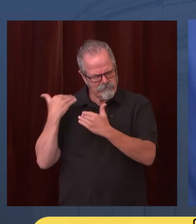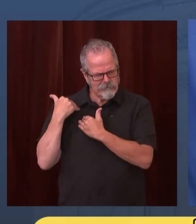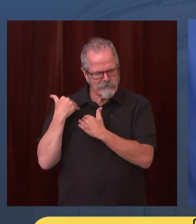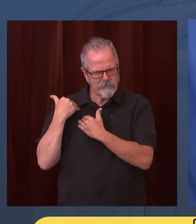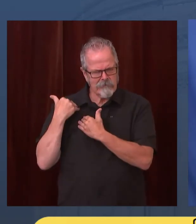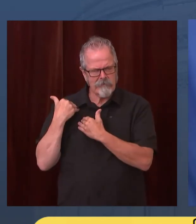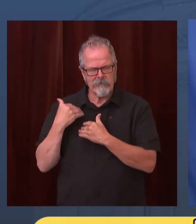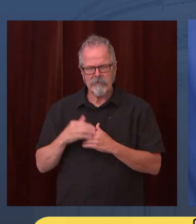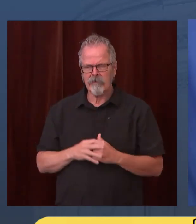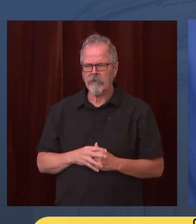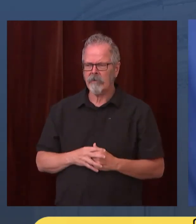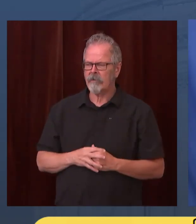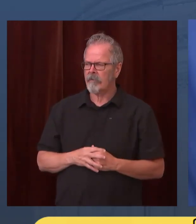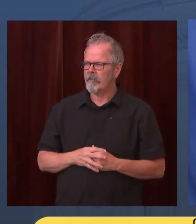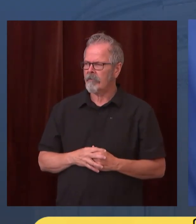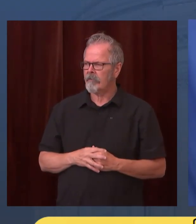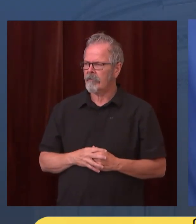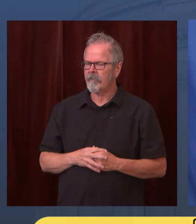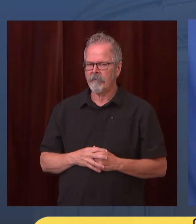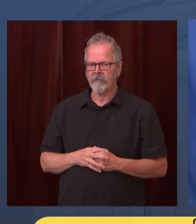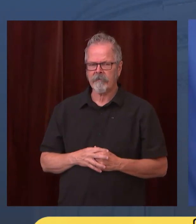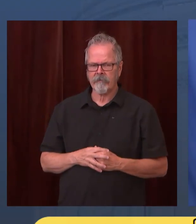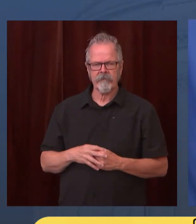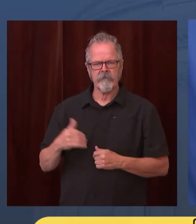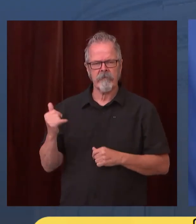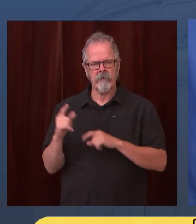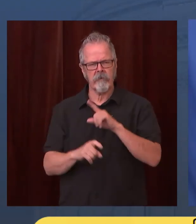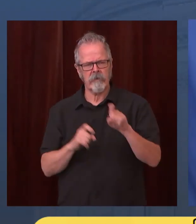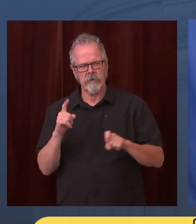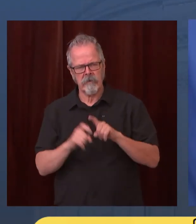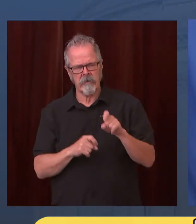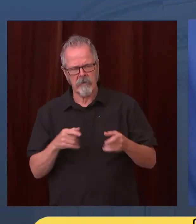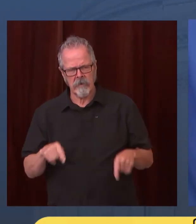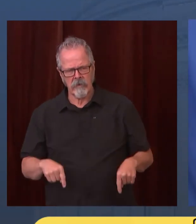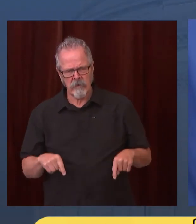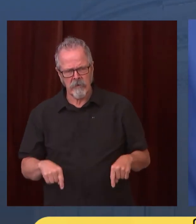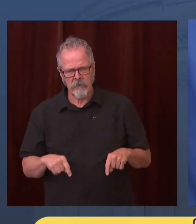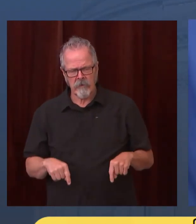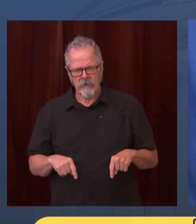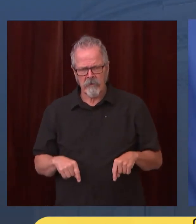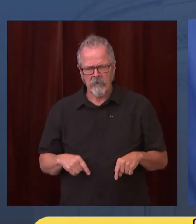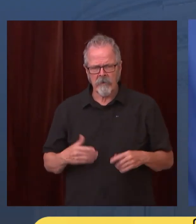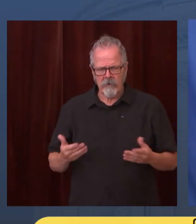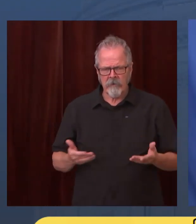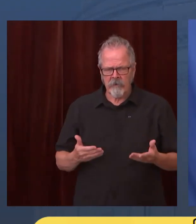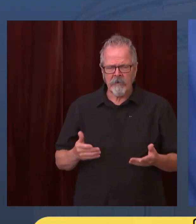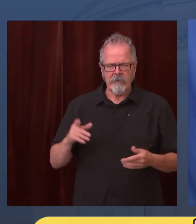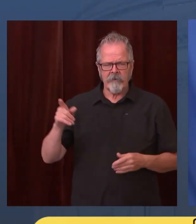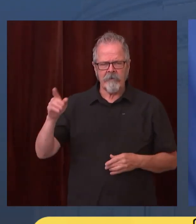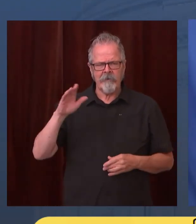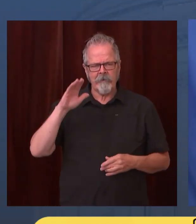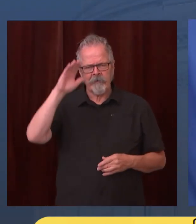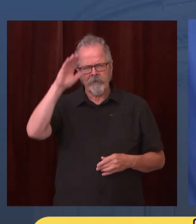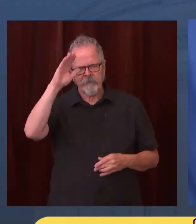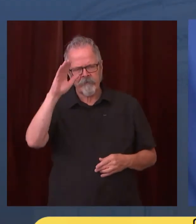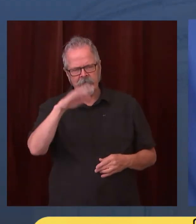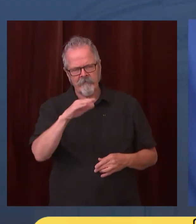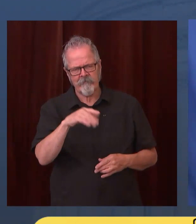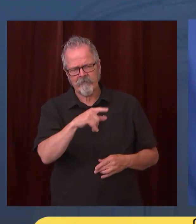Okay. Governor, what is your thinking in terms of, again, going back to that state mandate